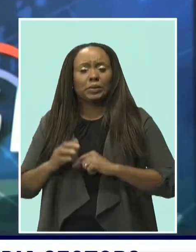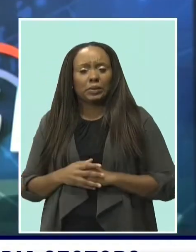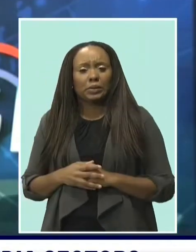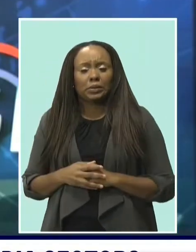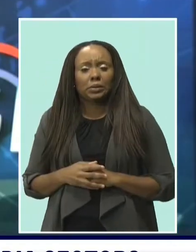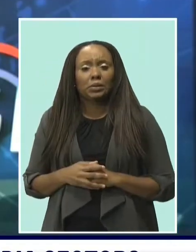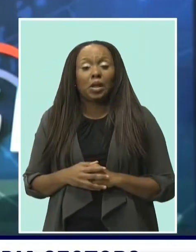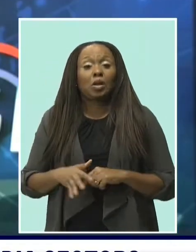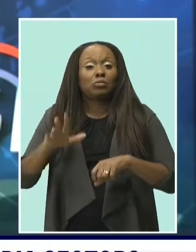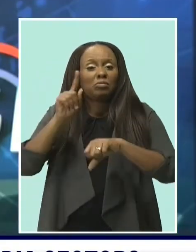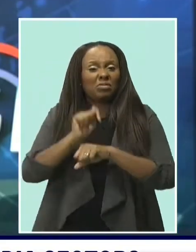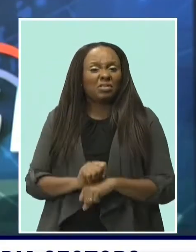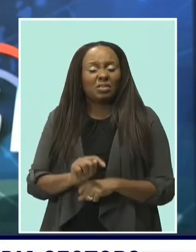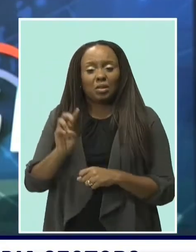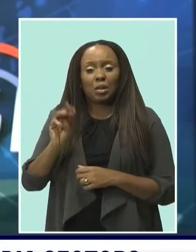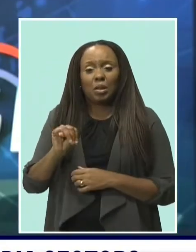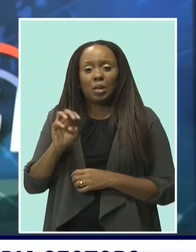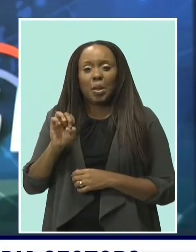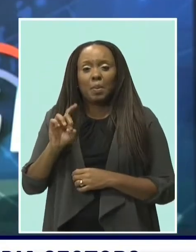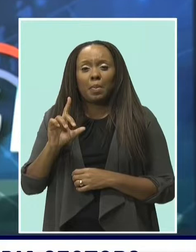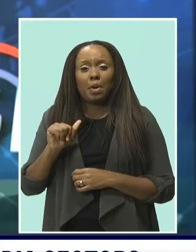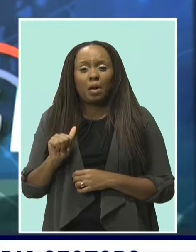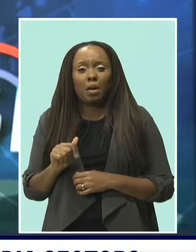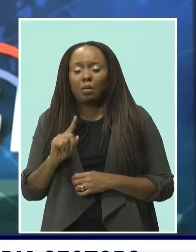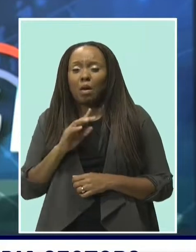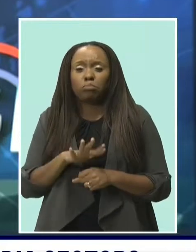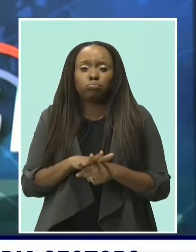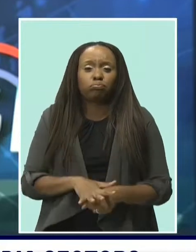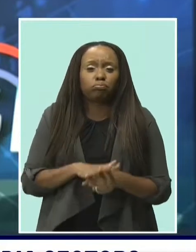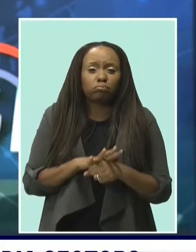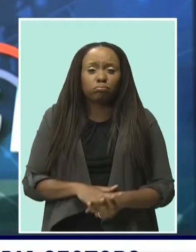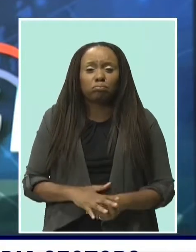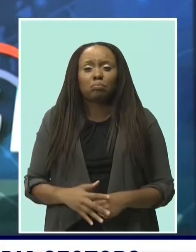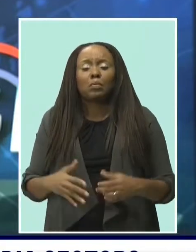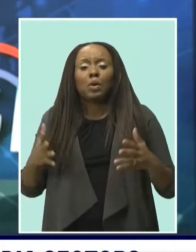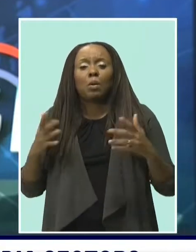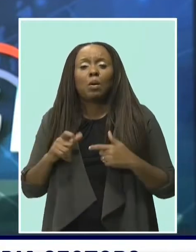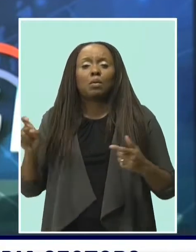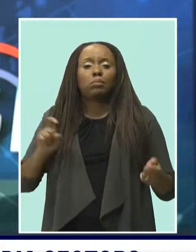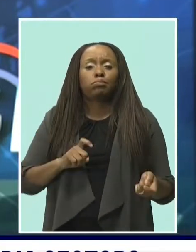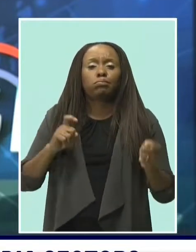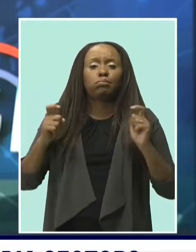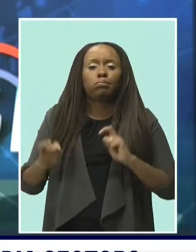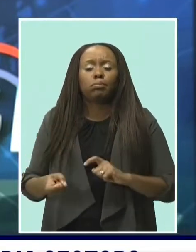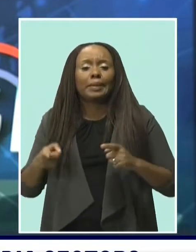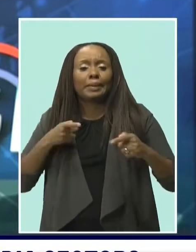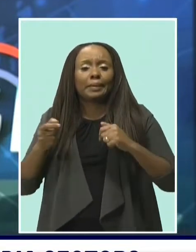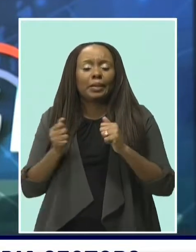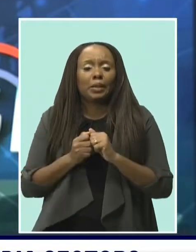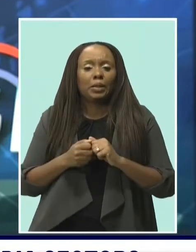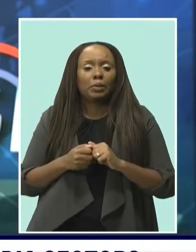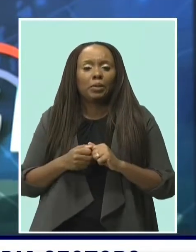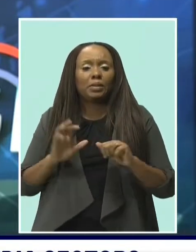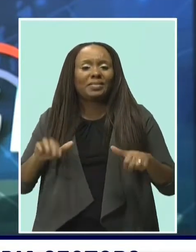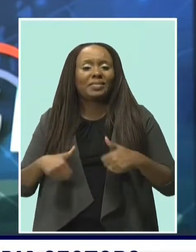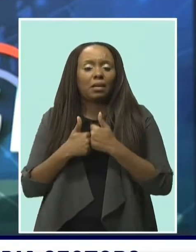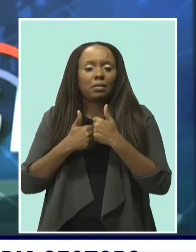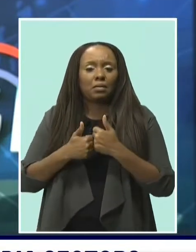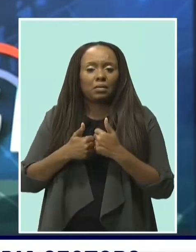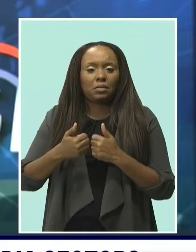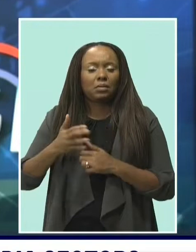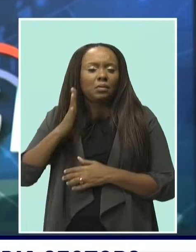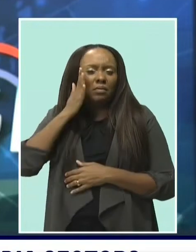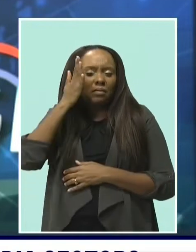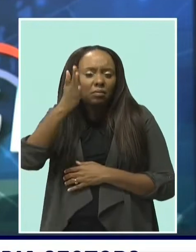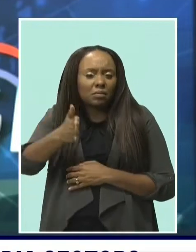said traditional media is under pressure and trust is under siege. She's called for a media makeover in order to tackle the challenges going